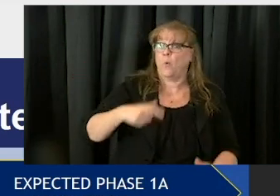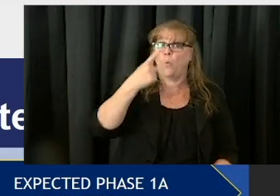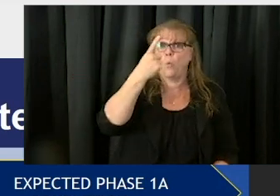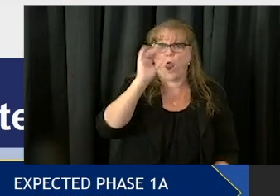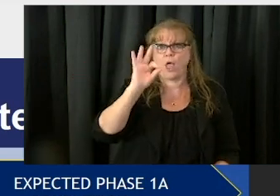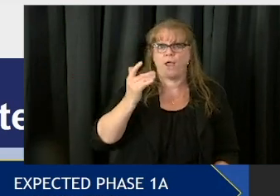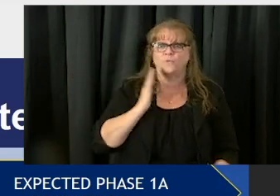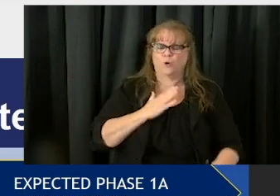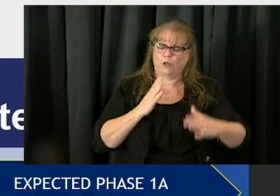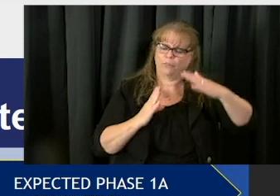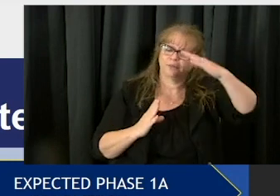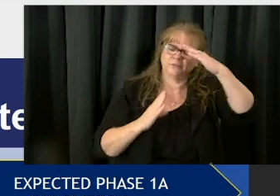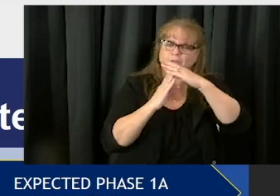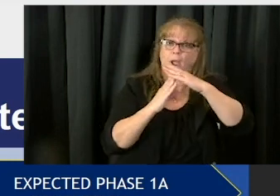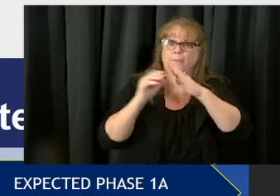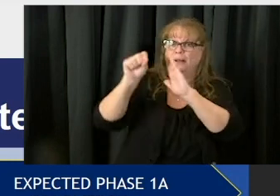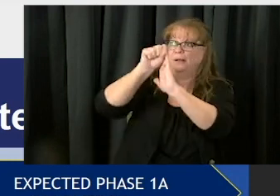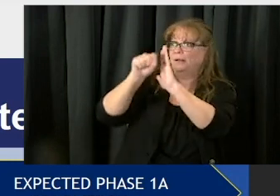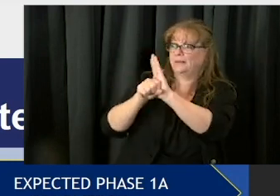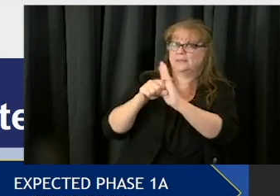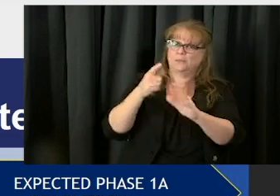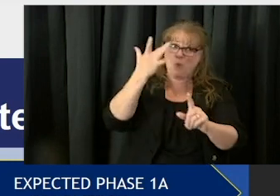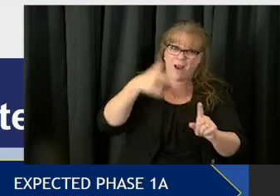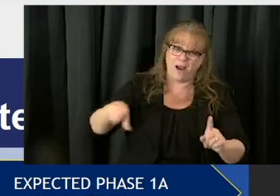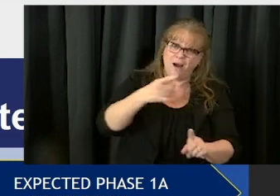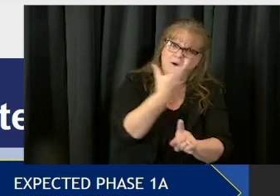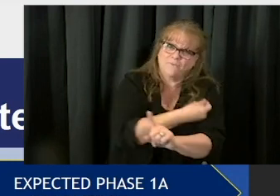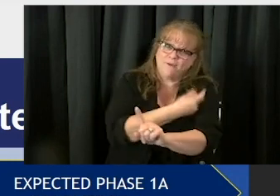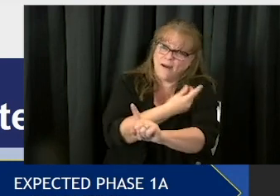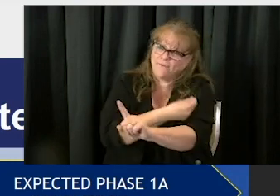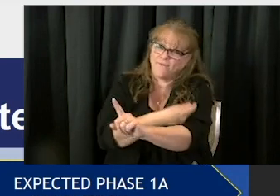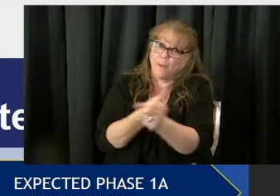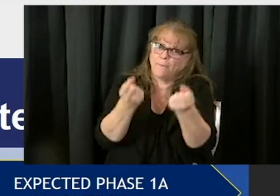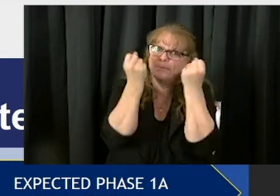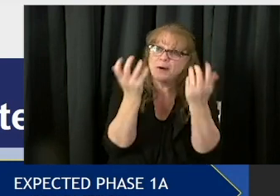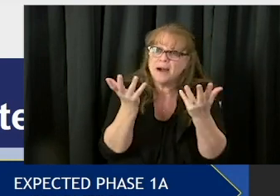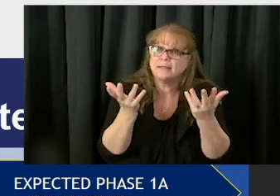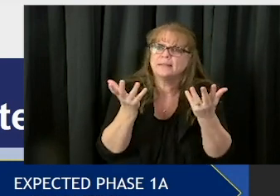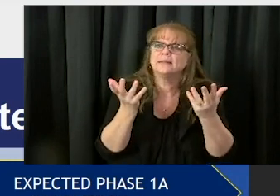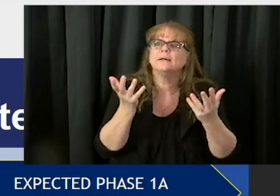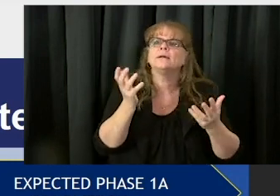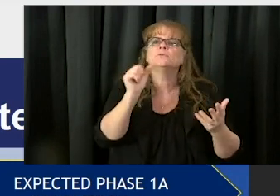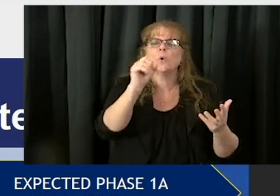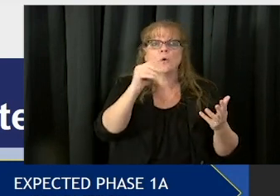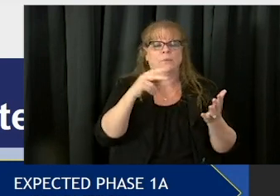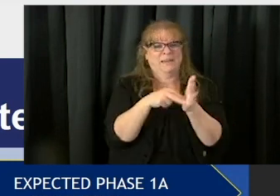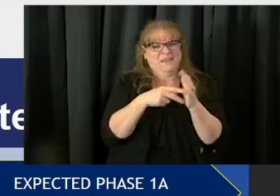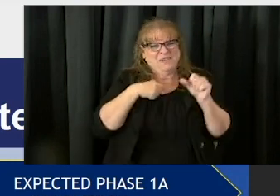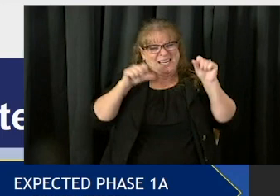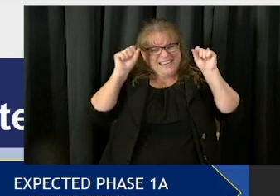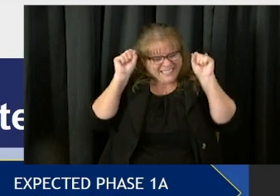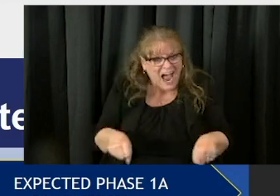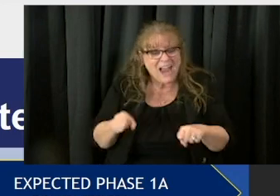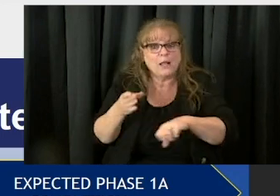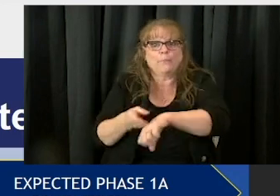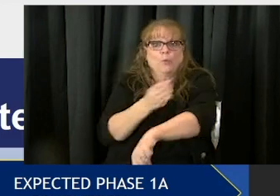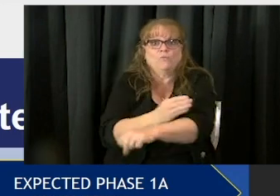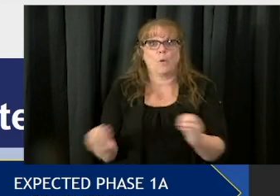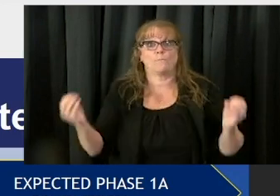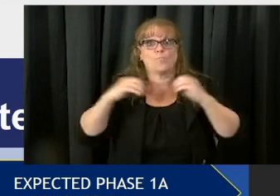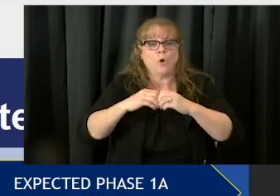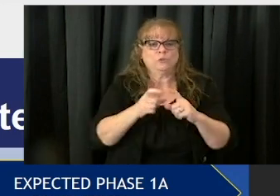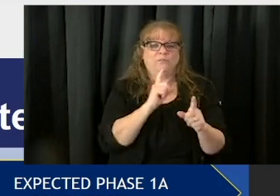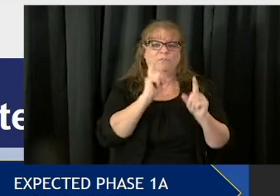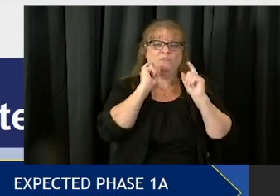needing to do even better as well and get it faster, particularly into the arms of people 70 and up. We're going to talk about some of the partnerships that will do that. We expect